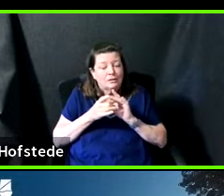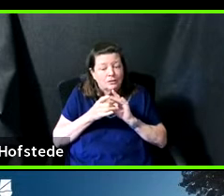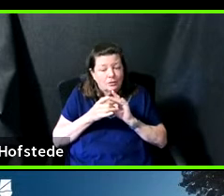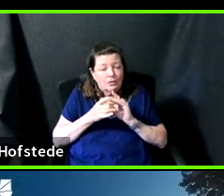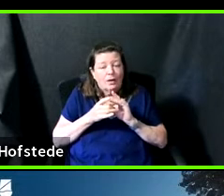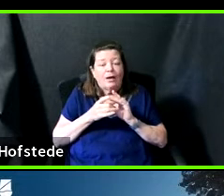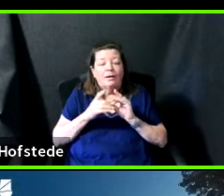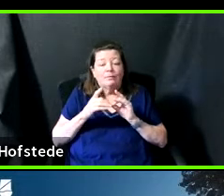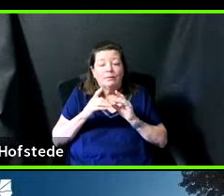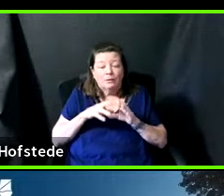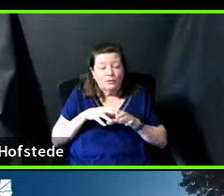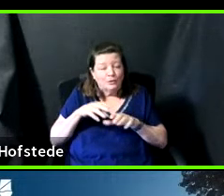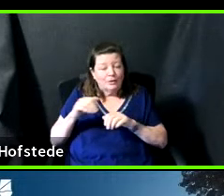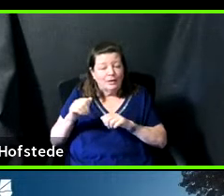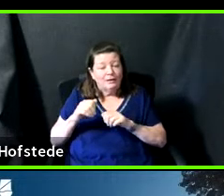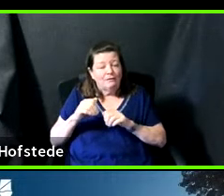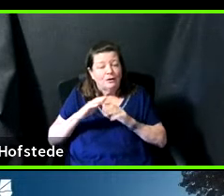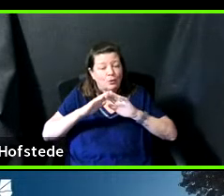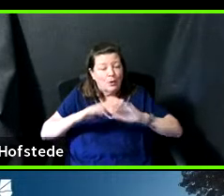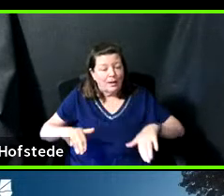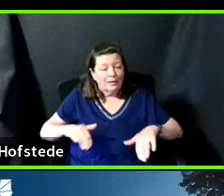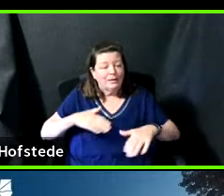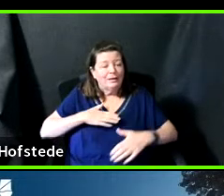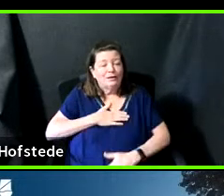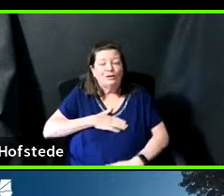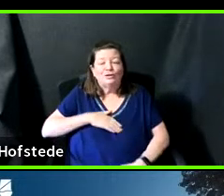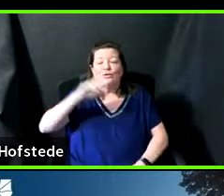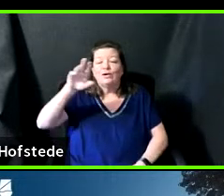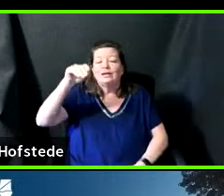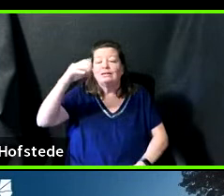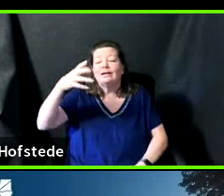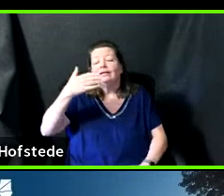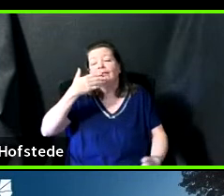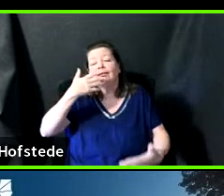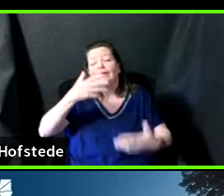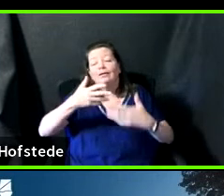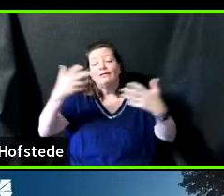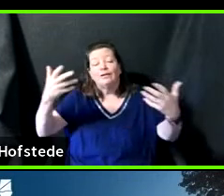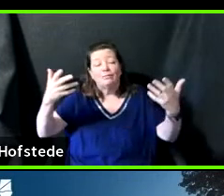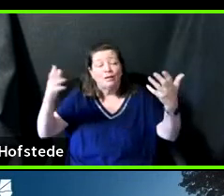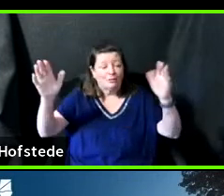speechlessly and enjoy the sun. Thank you very much.